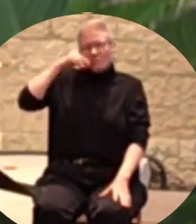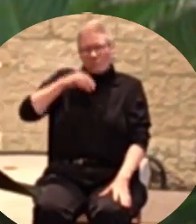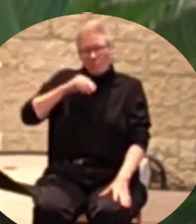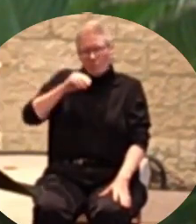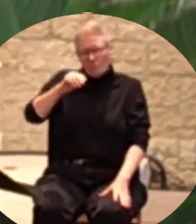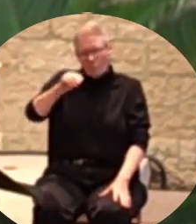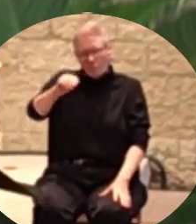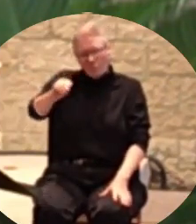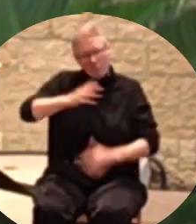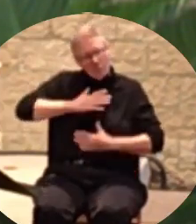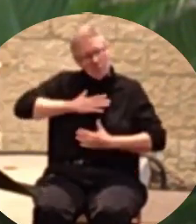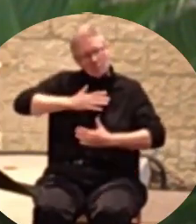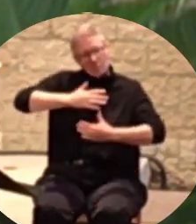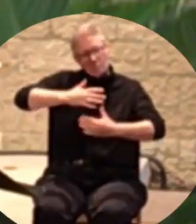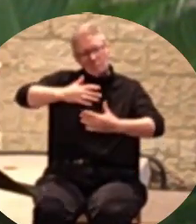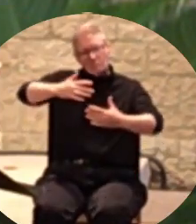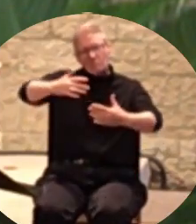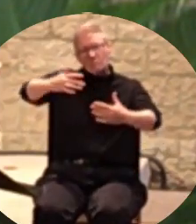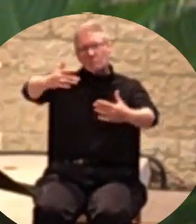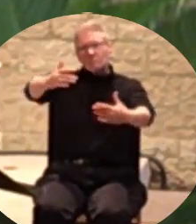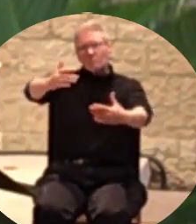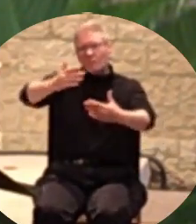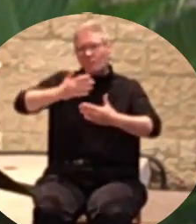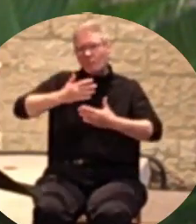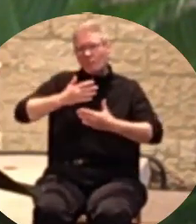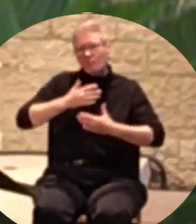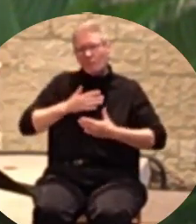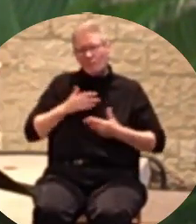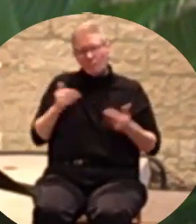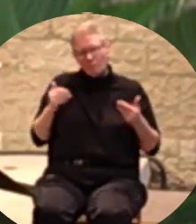Deep, deep, deep breath.